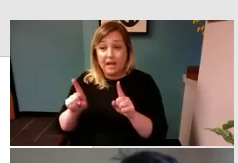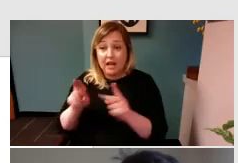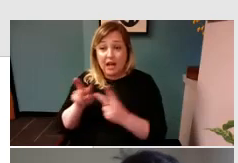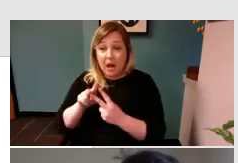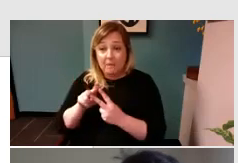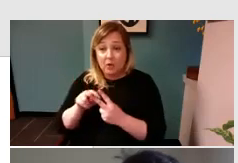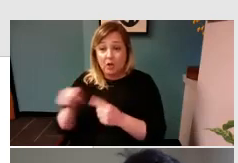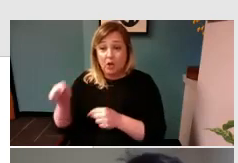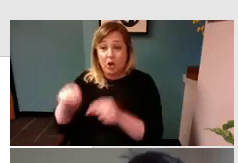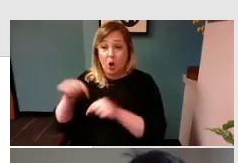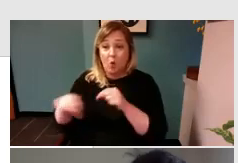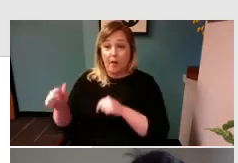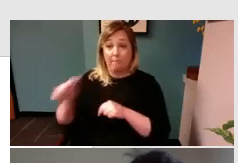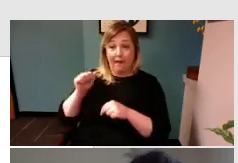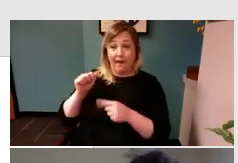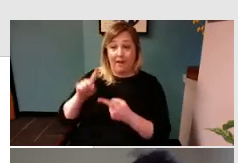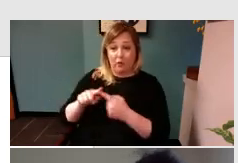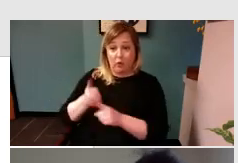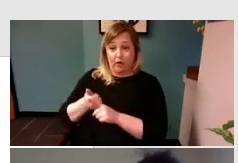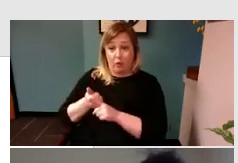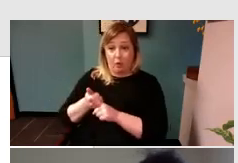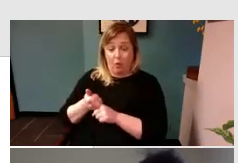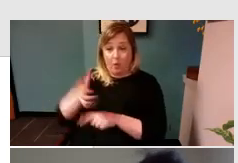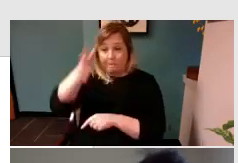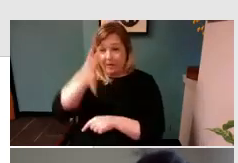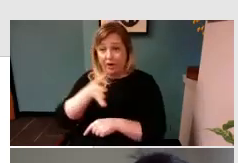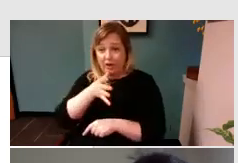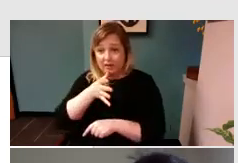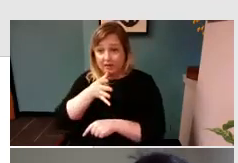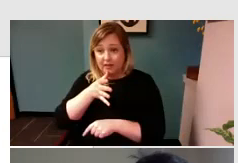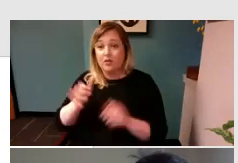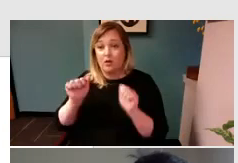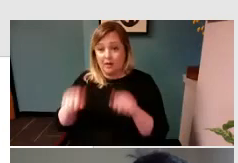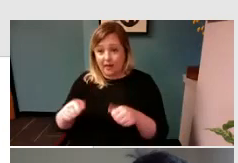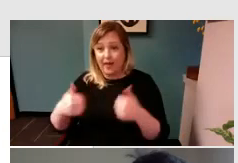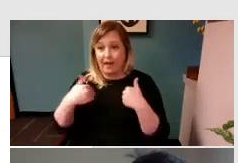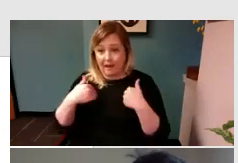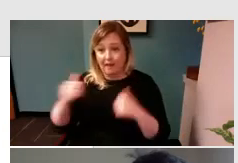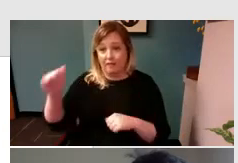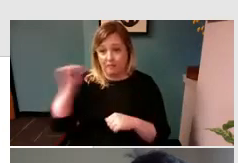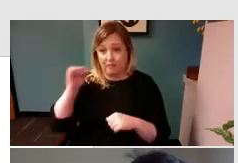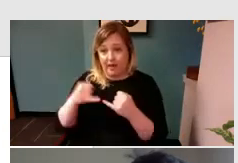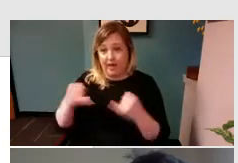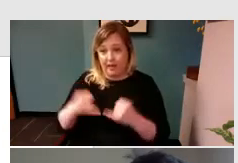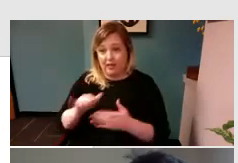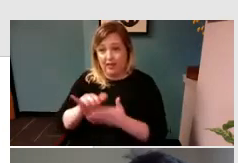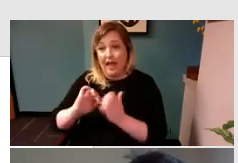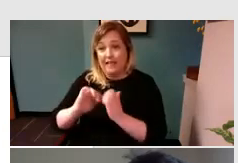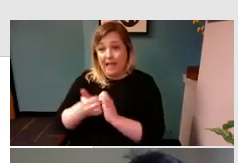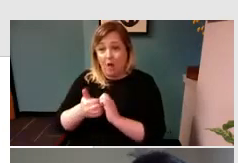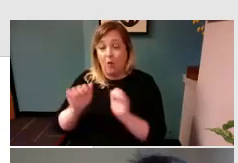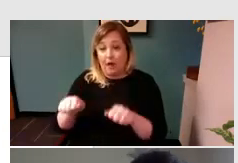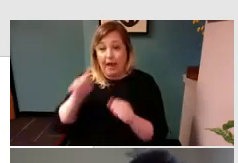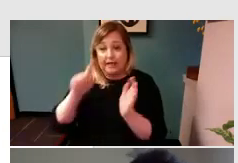parent, right? So we can have back edges, and that is how we can detect cycles. Do you understand that part?